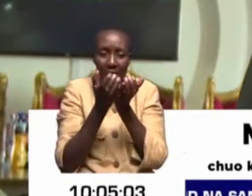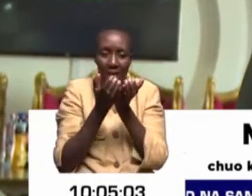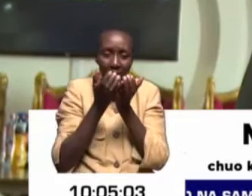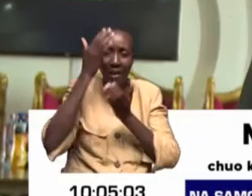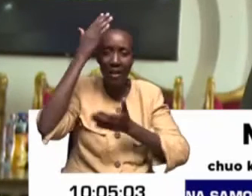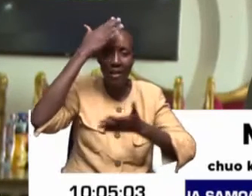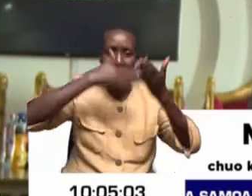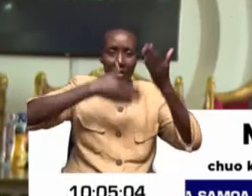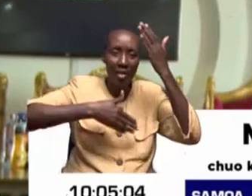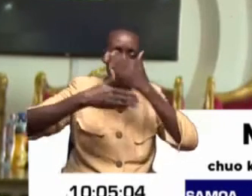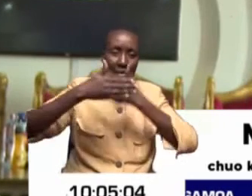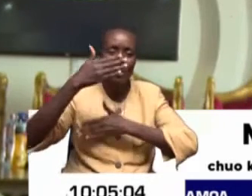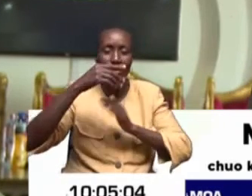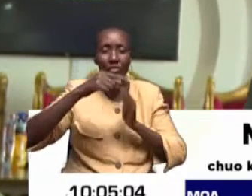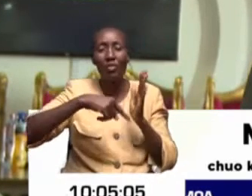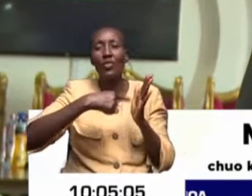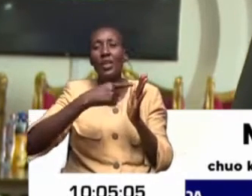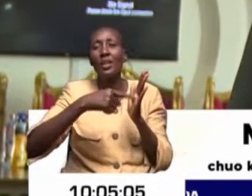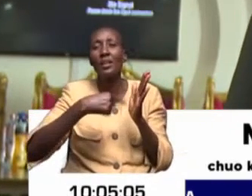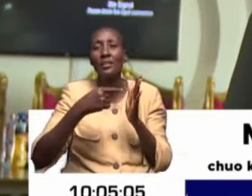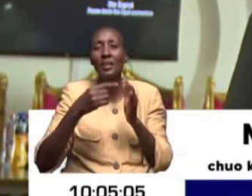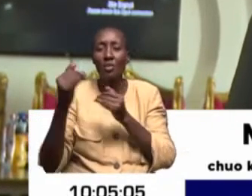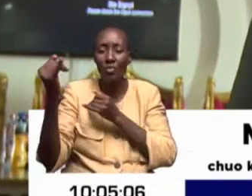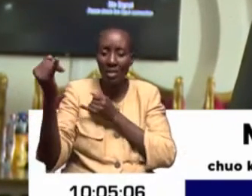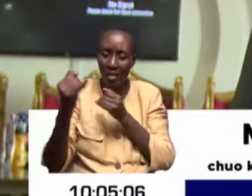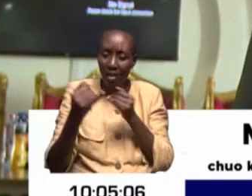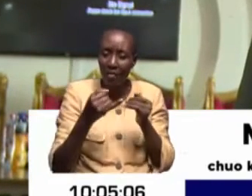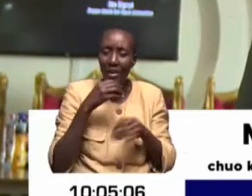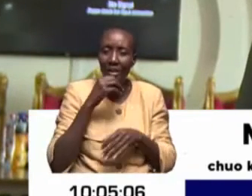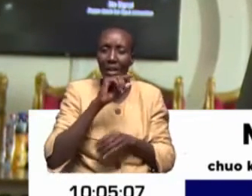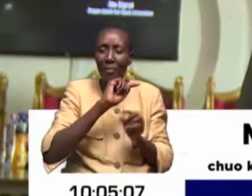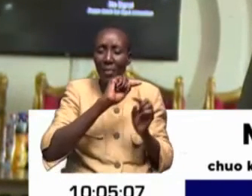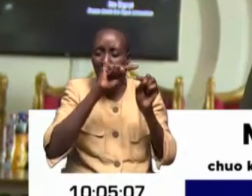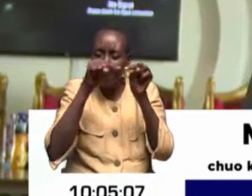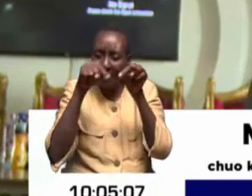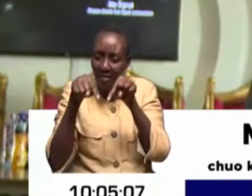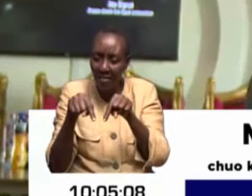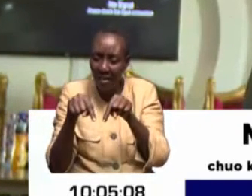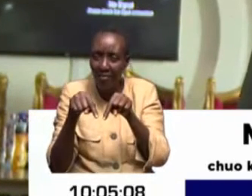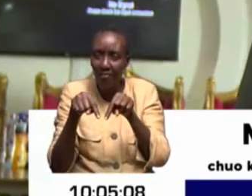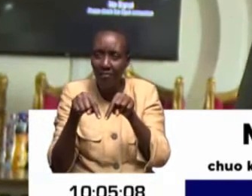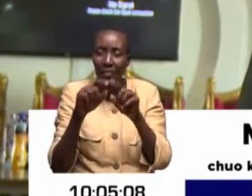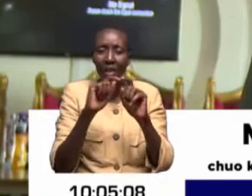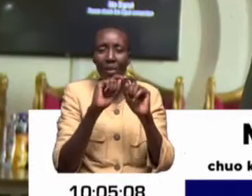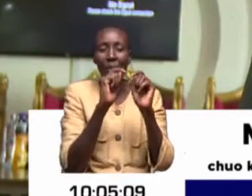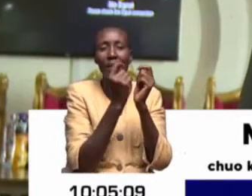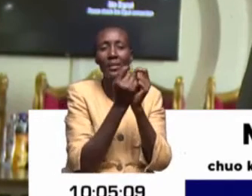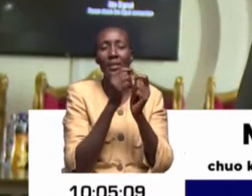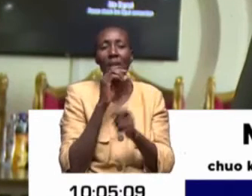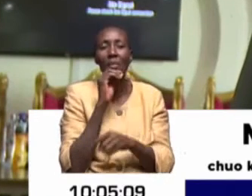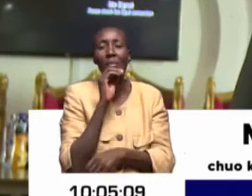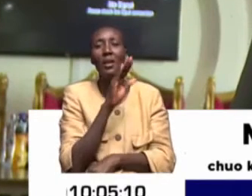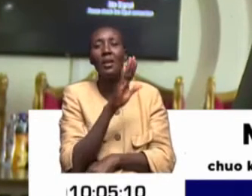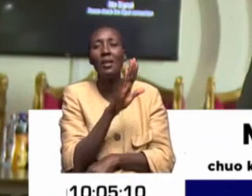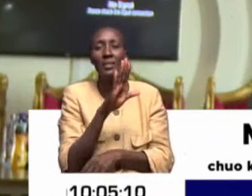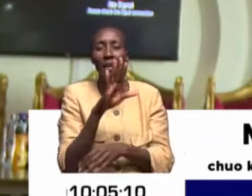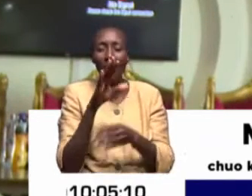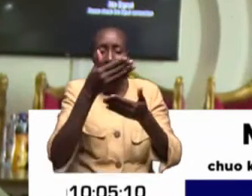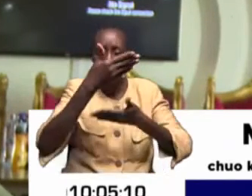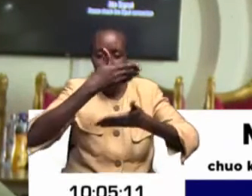the industry. And we invited him, and he came over with a team that engaged